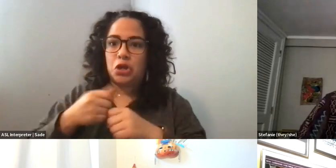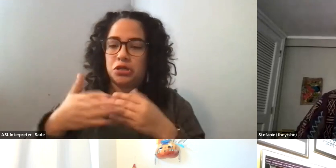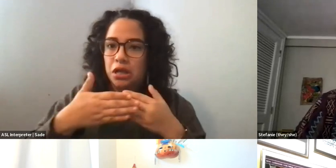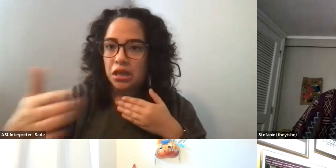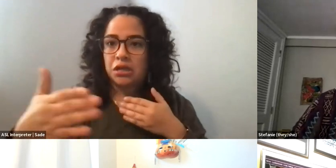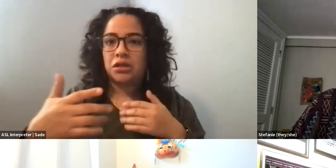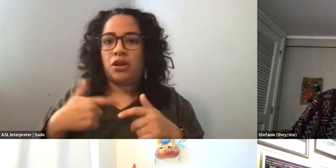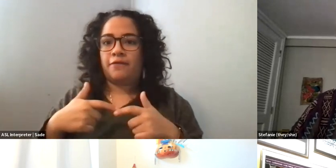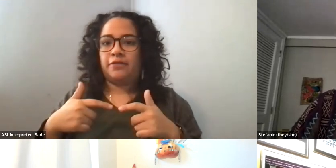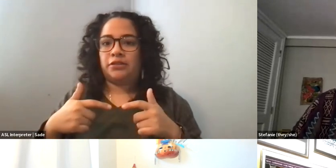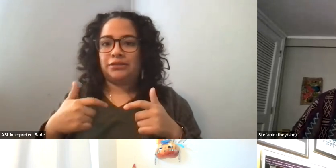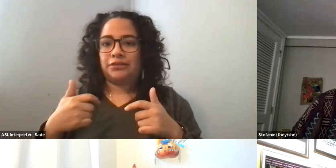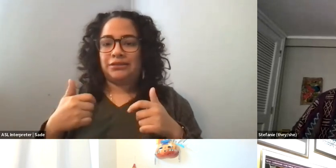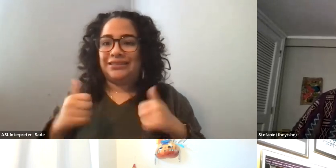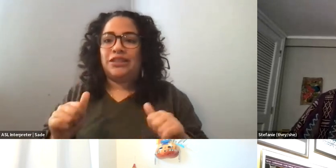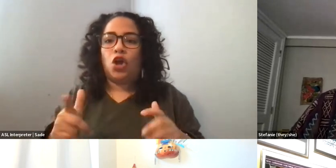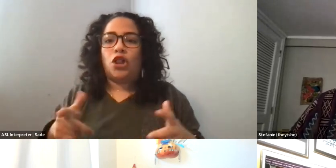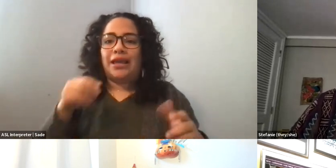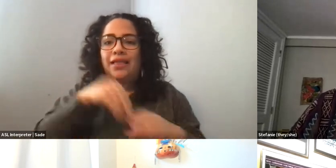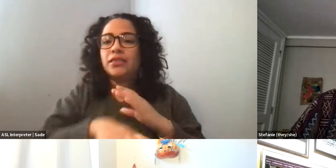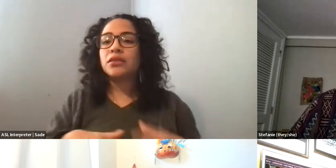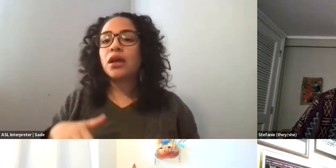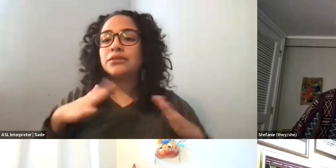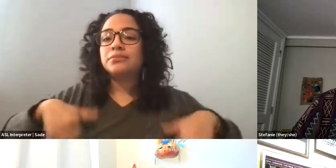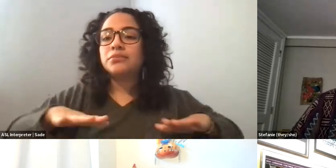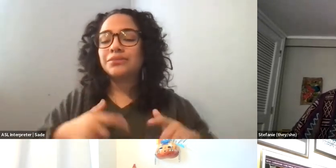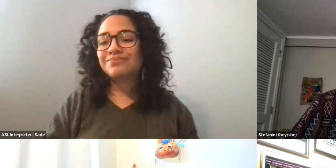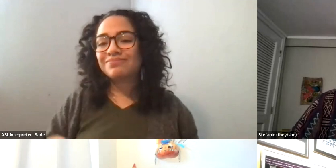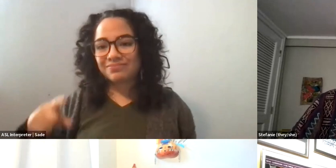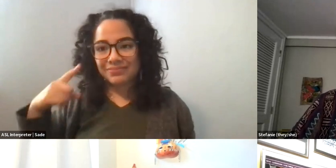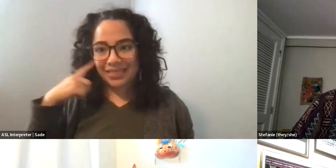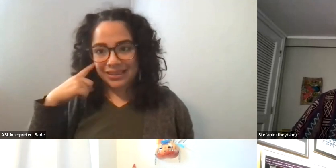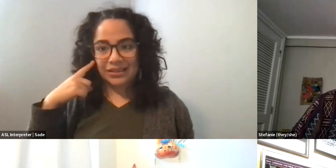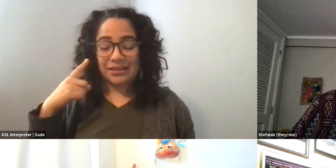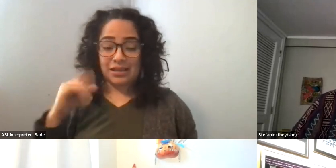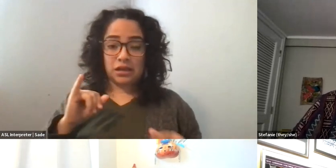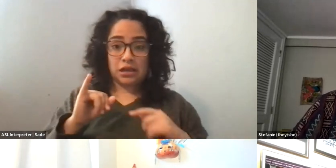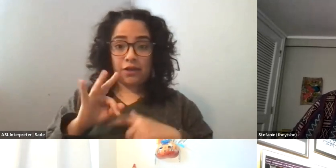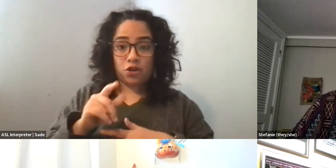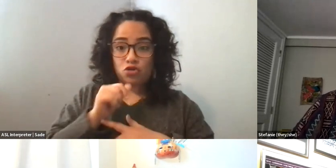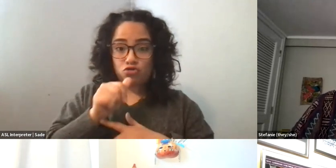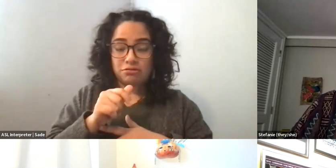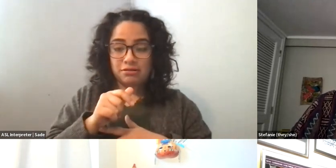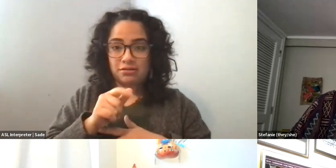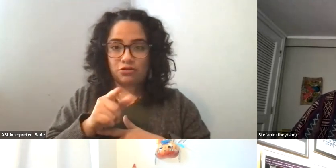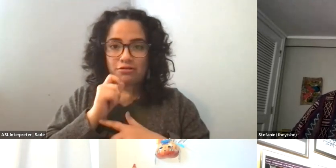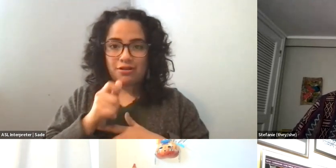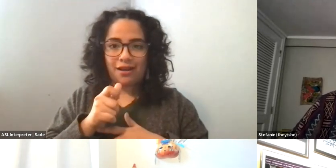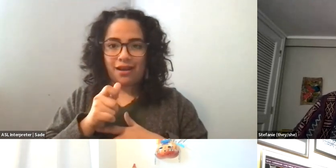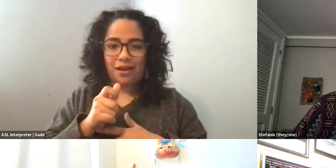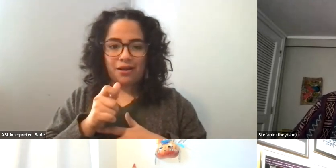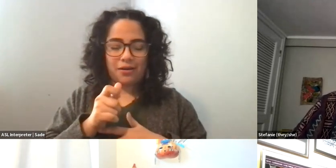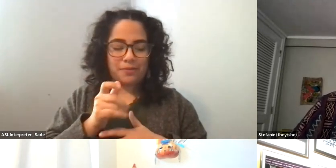like existing in that space. And I think that if you're not part of the right communities